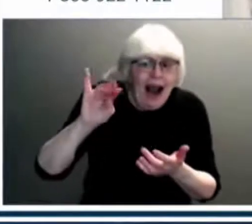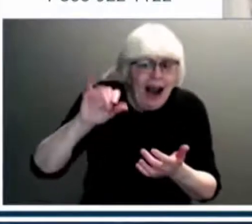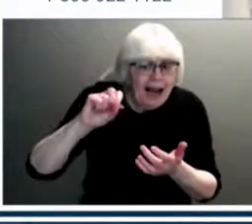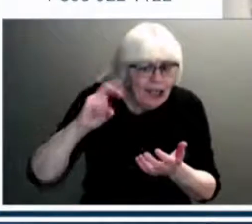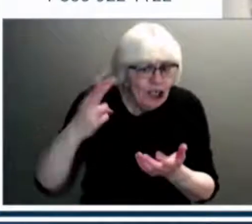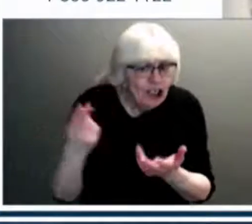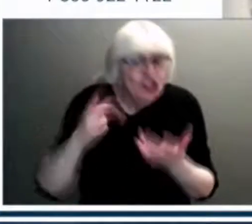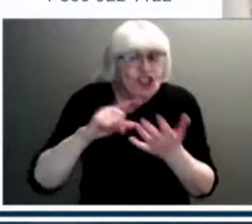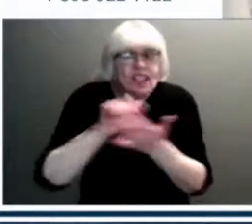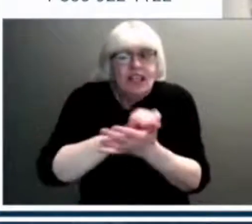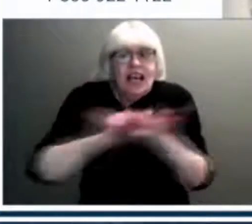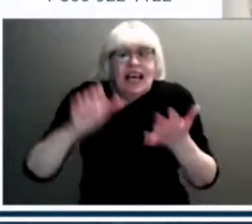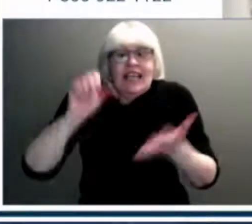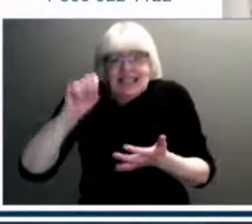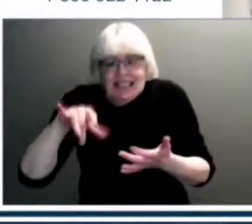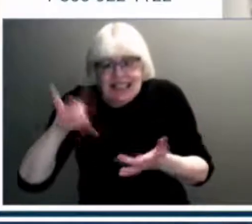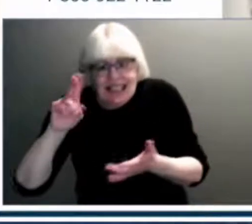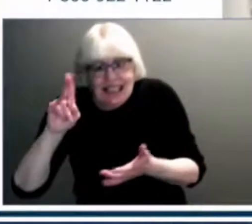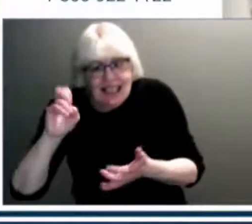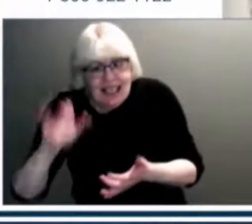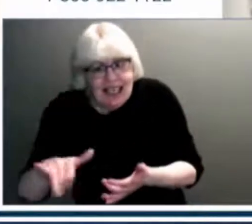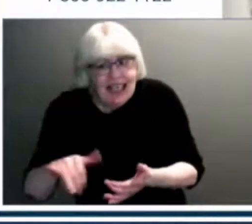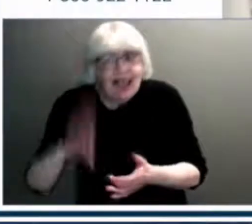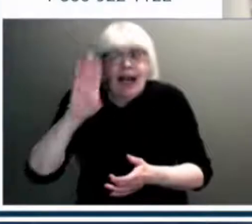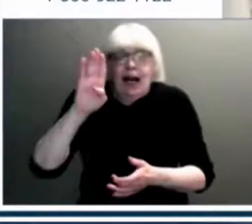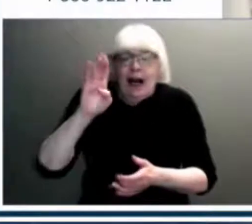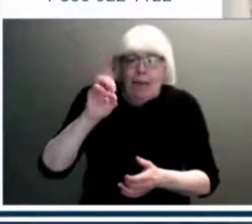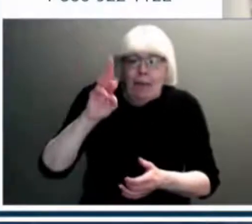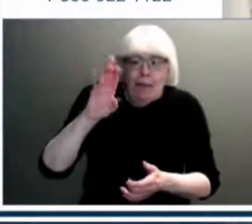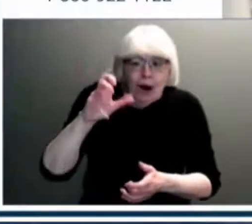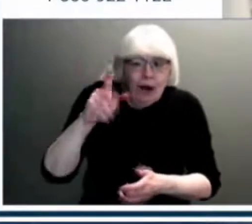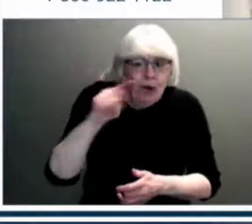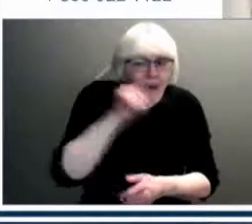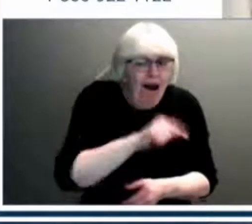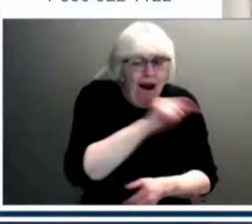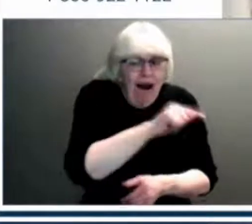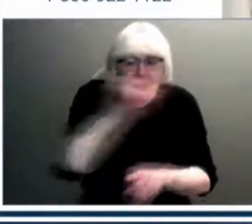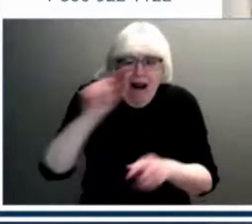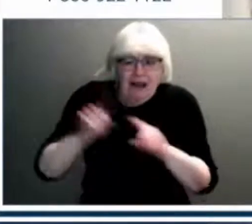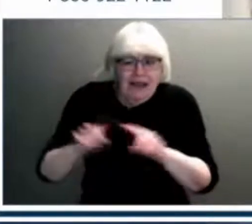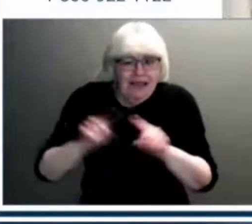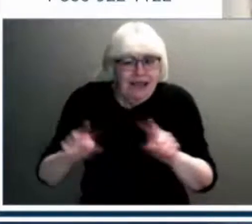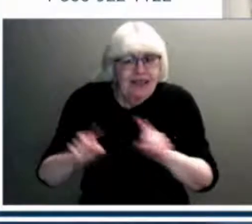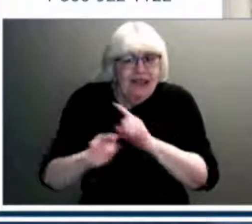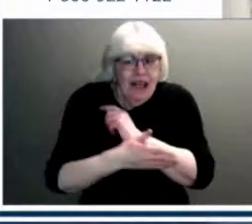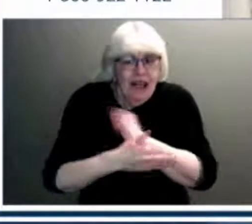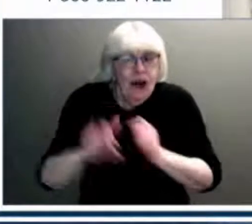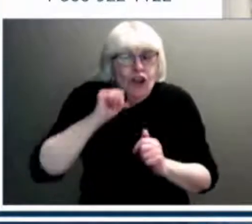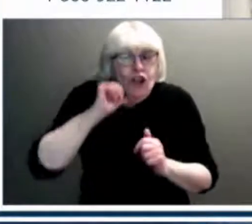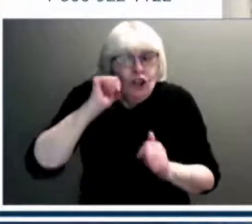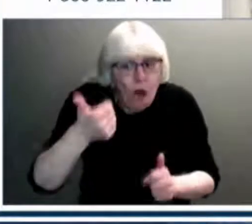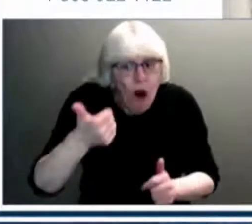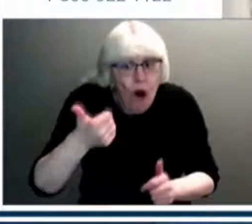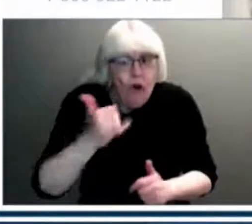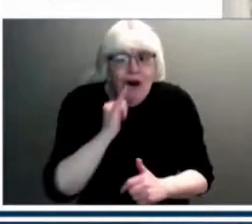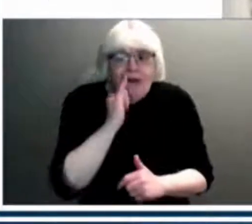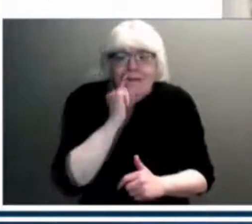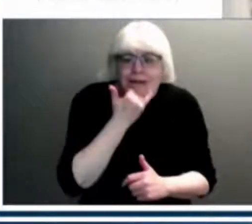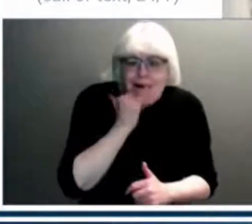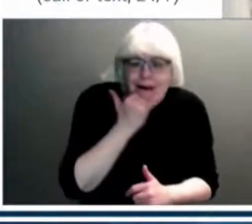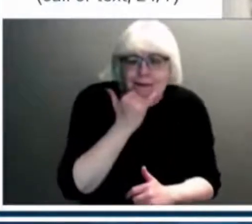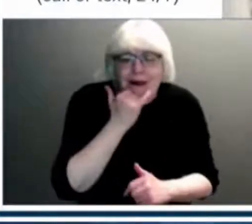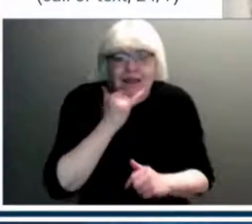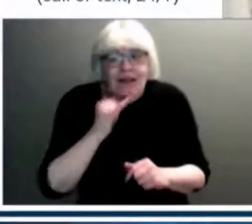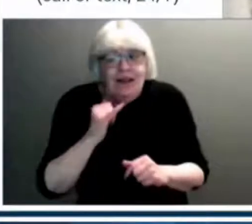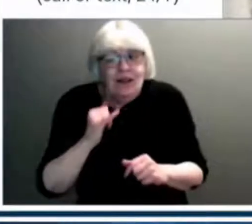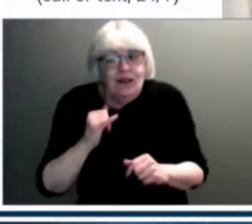tomorrow in Yarmouth, with more opening in Digby and Truro on January 24th. Drop-in clinics are happening